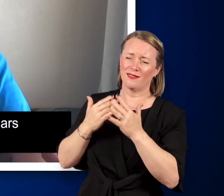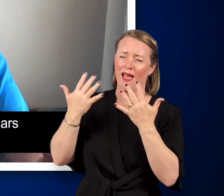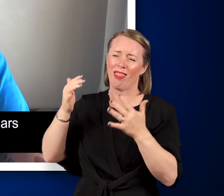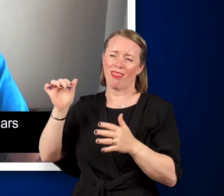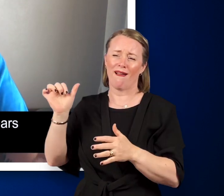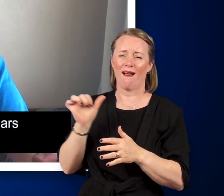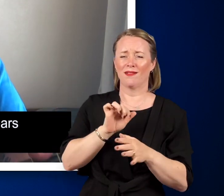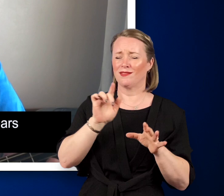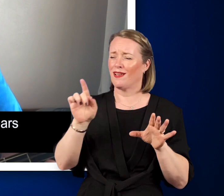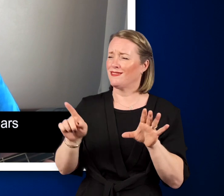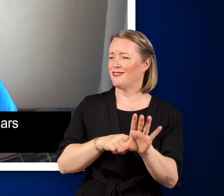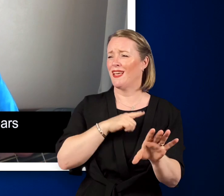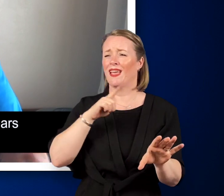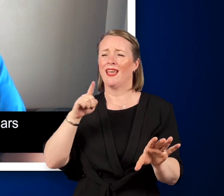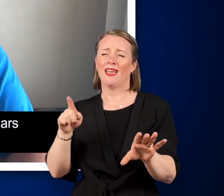10,000